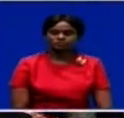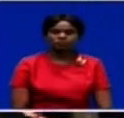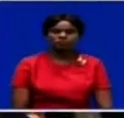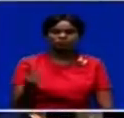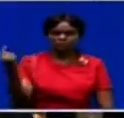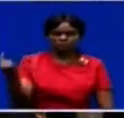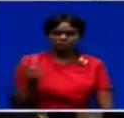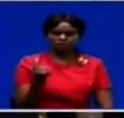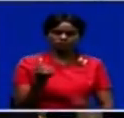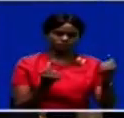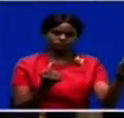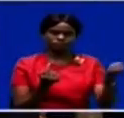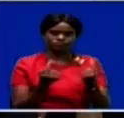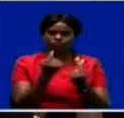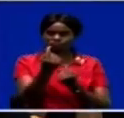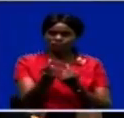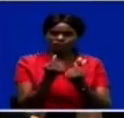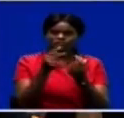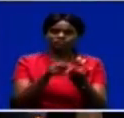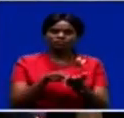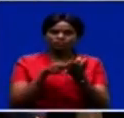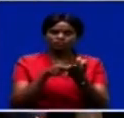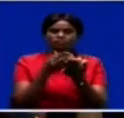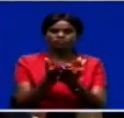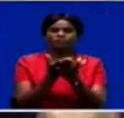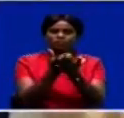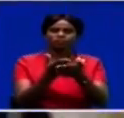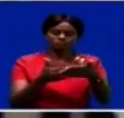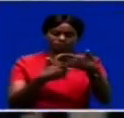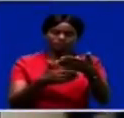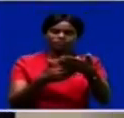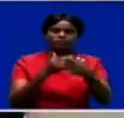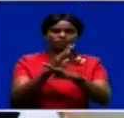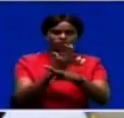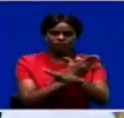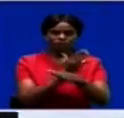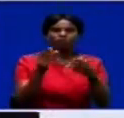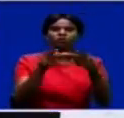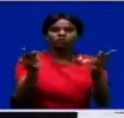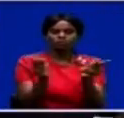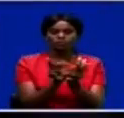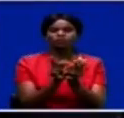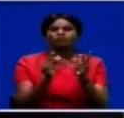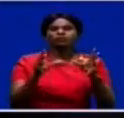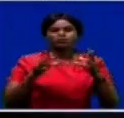One by one, they presented their letters of credence to President Edgar Lungu before taking up their positions.